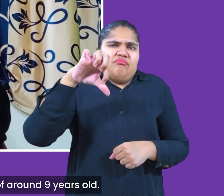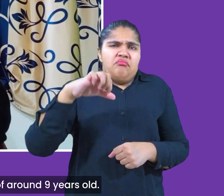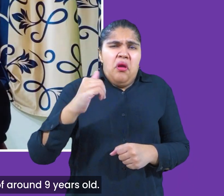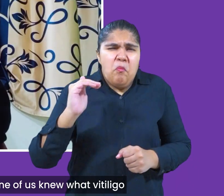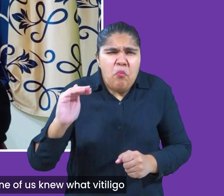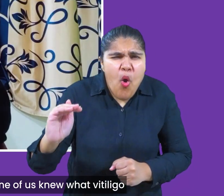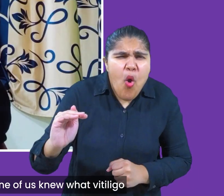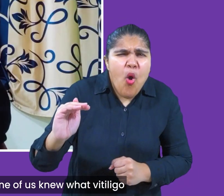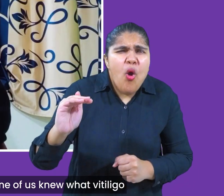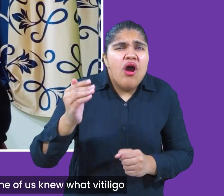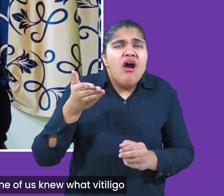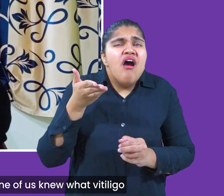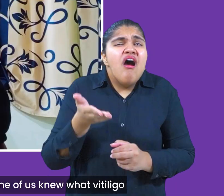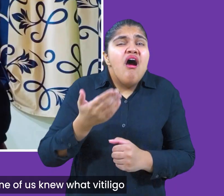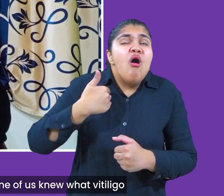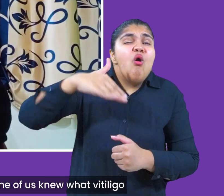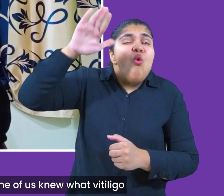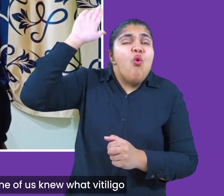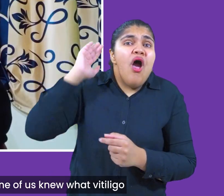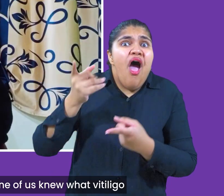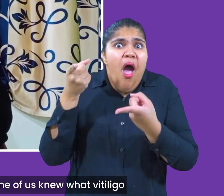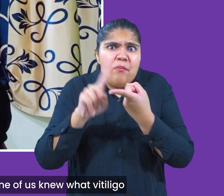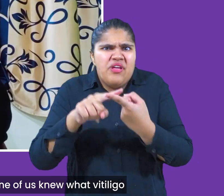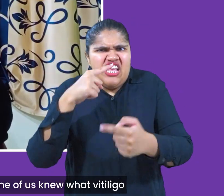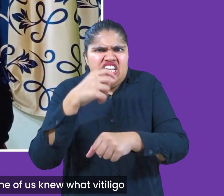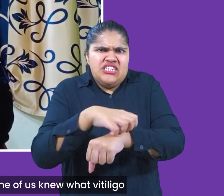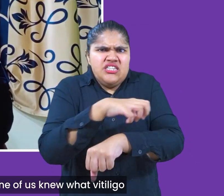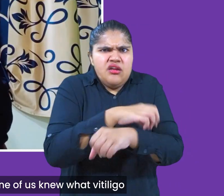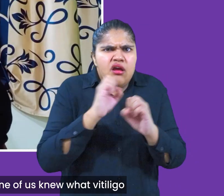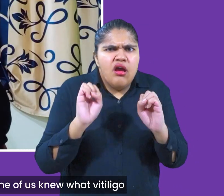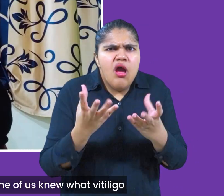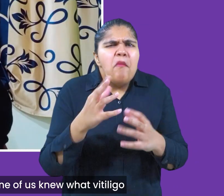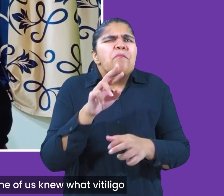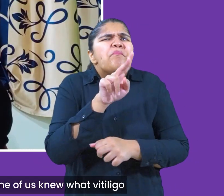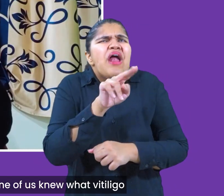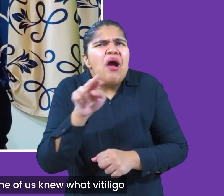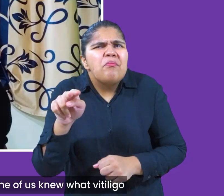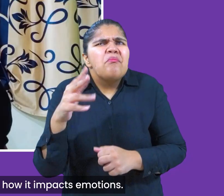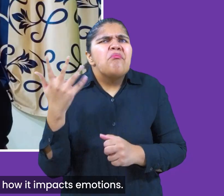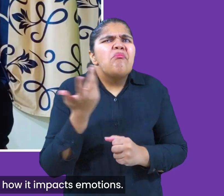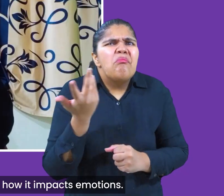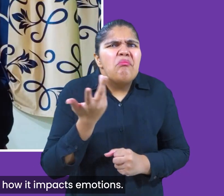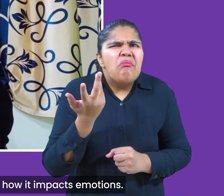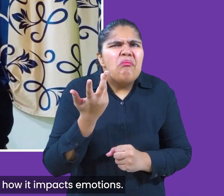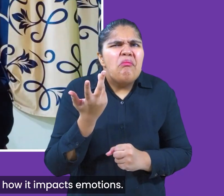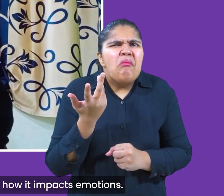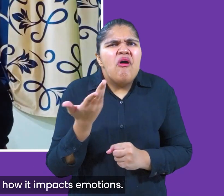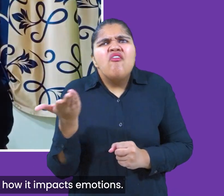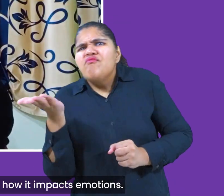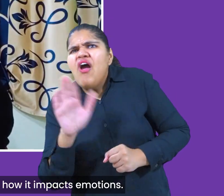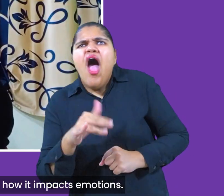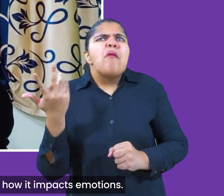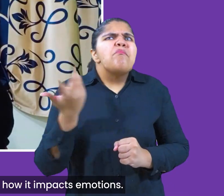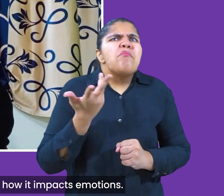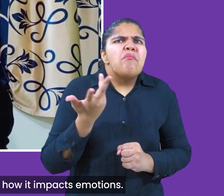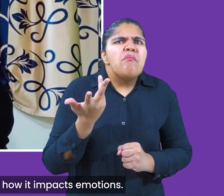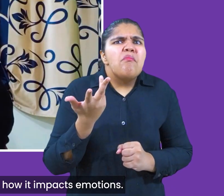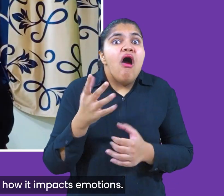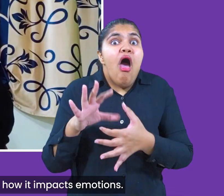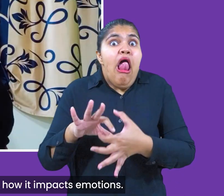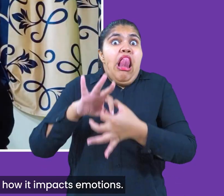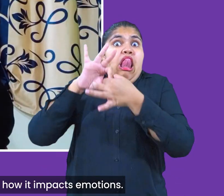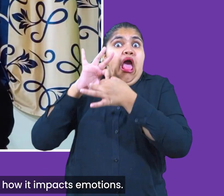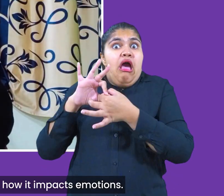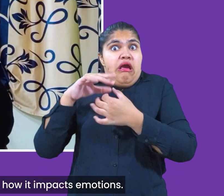old. So that time, there's no idea, none of us knew what vitiligo was or how important mental health is, how